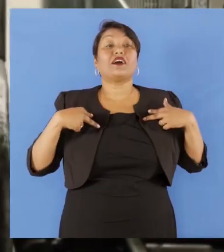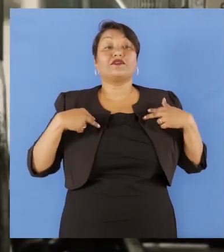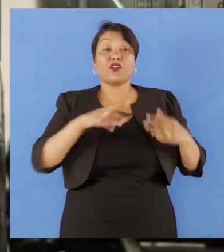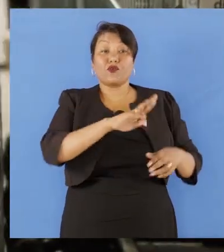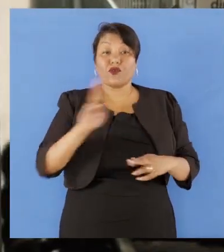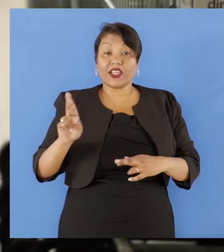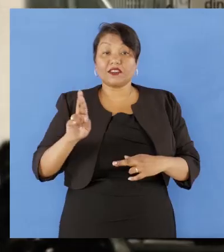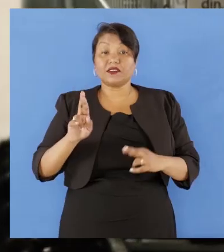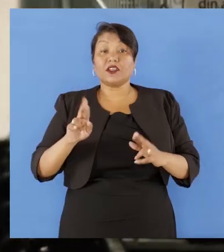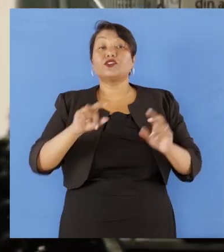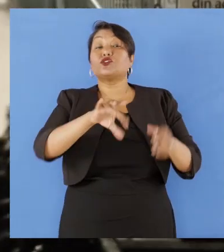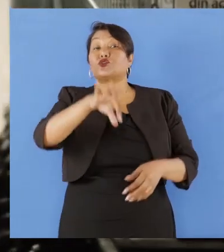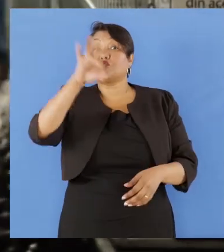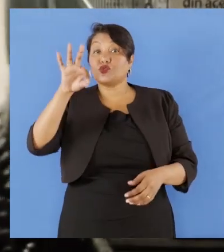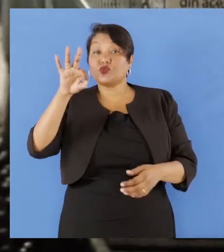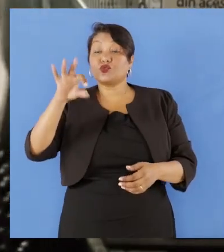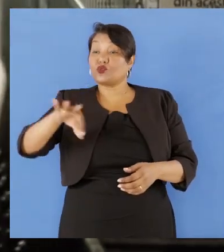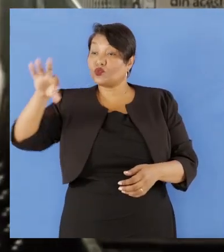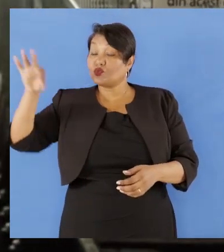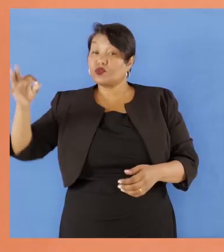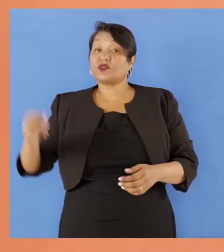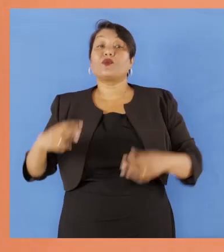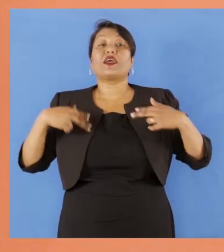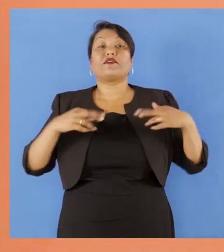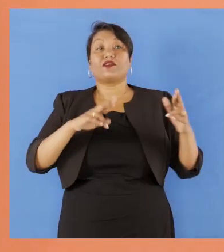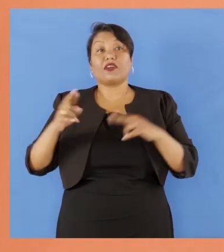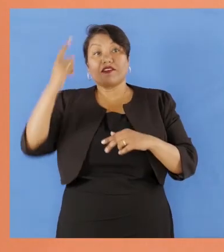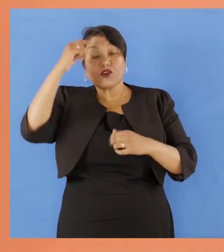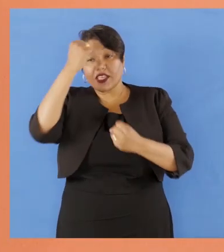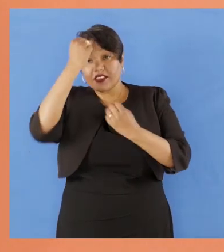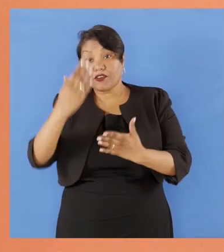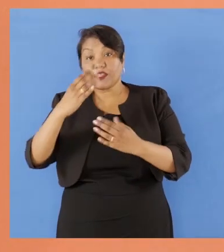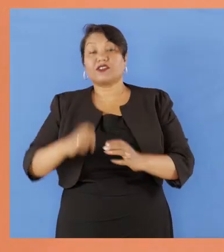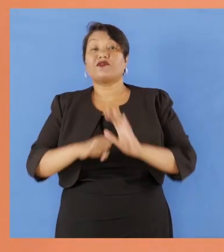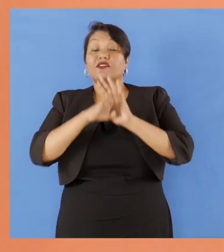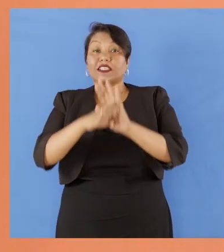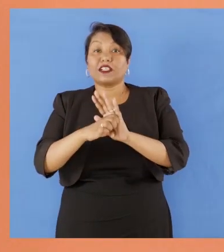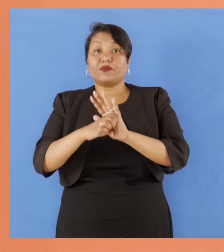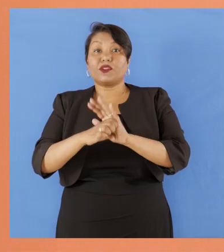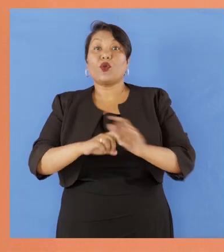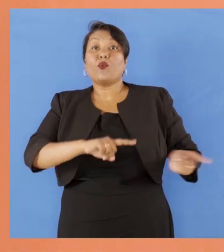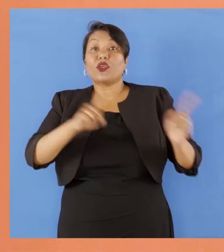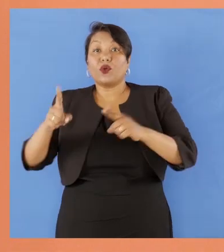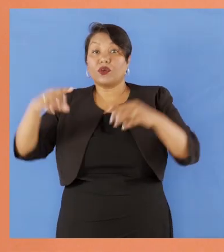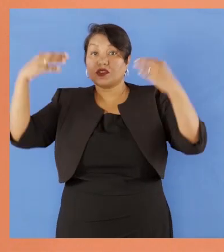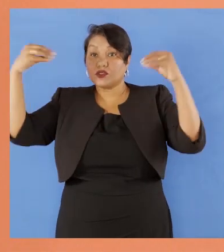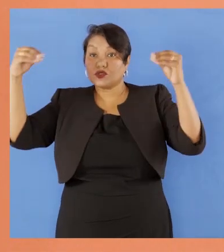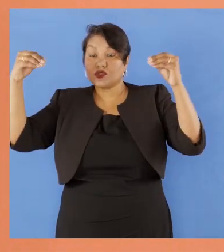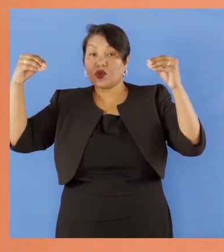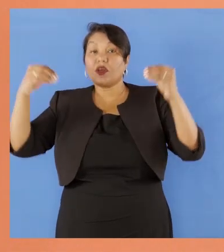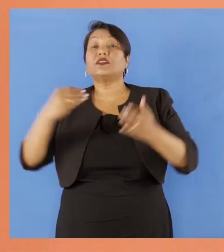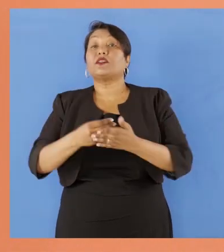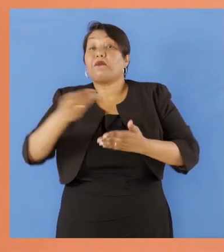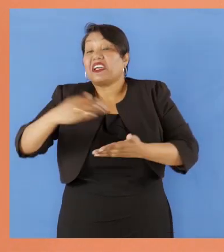price, different brand. As a consumer, we have the right to choose. We